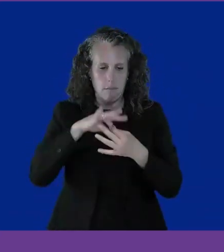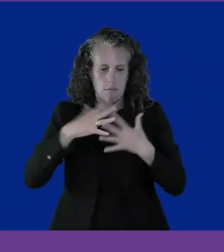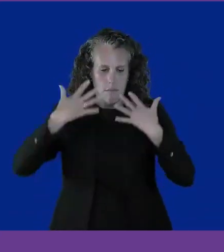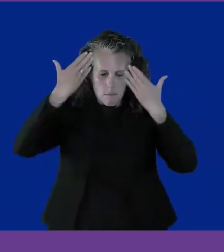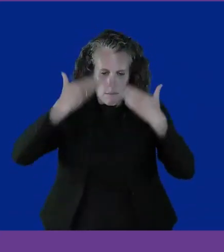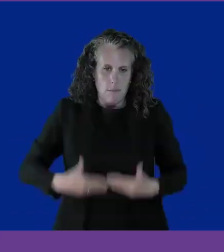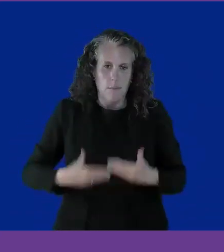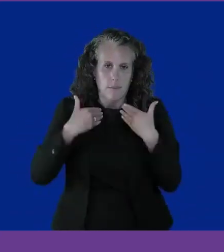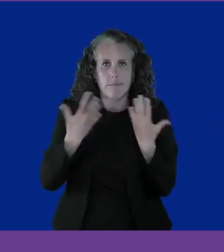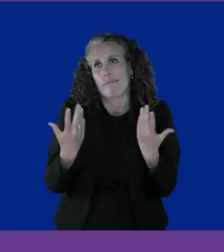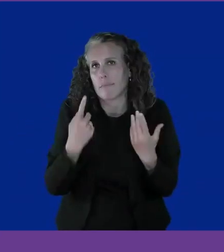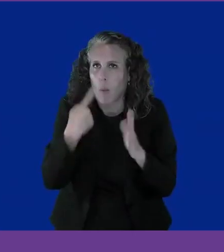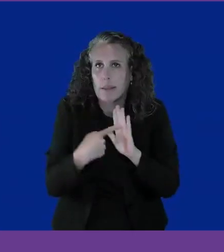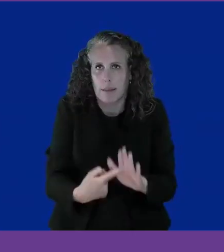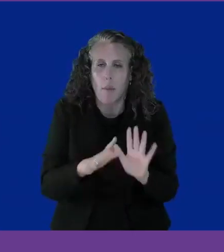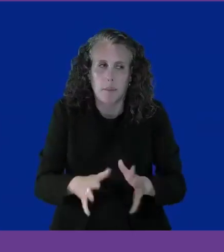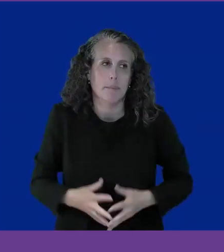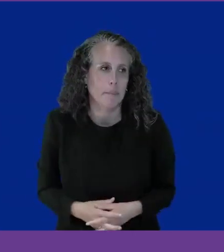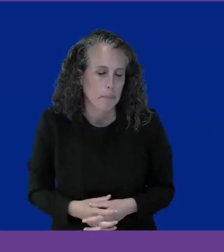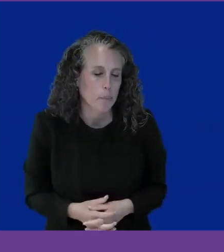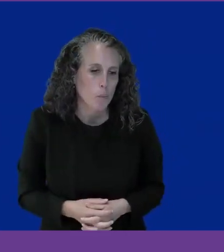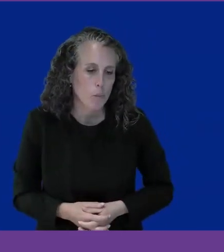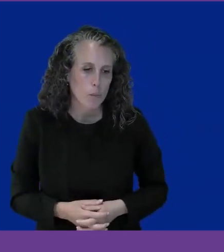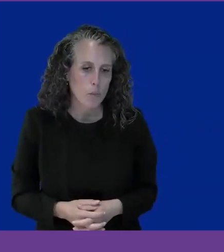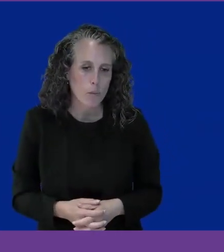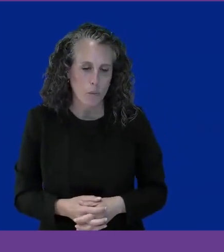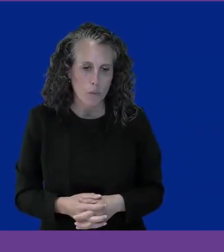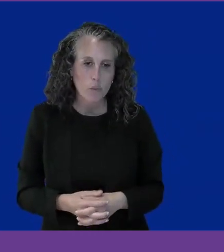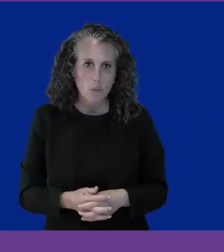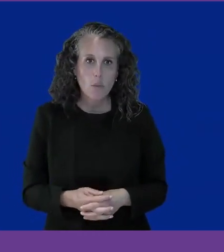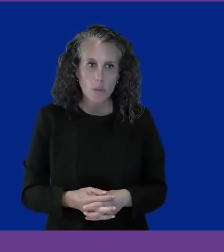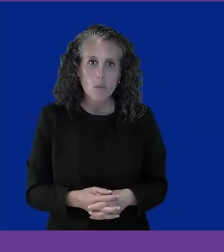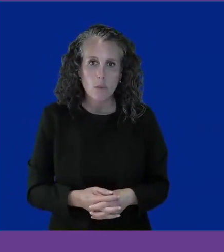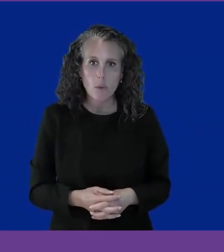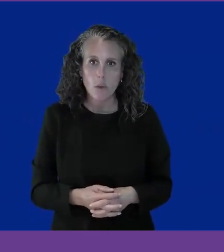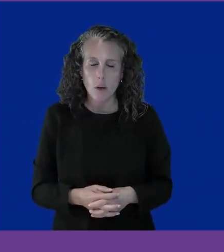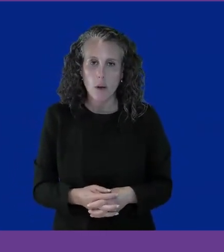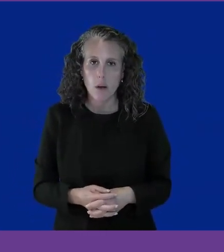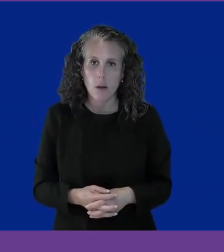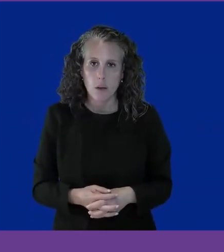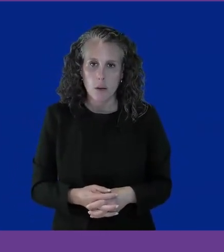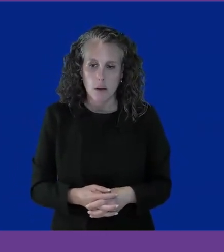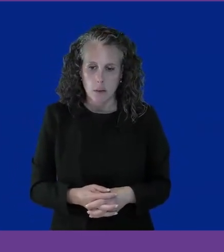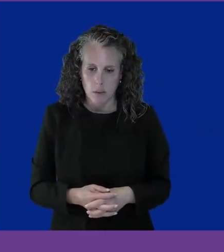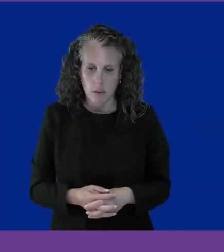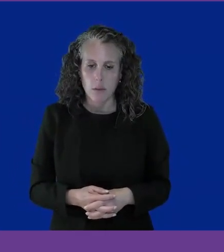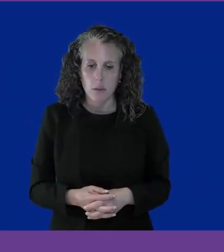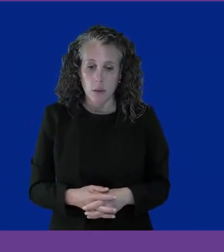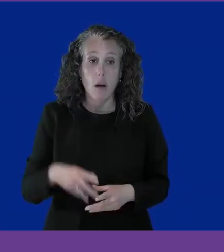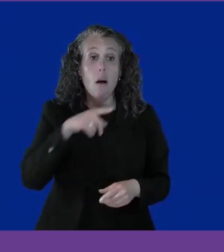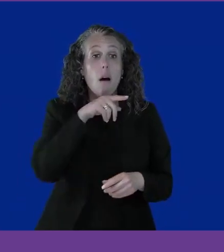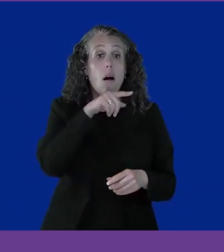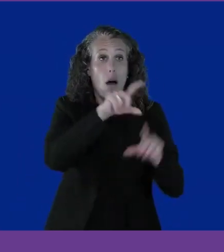think of a card, for example. Now, this has to be applied by the provider of payment services in